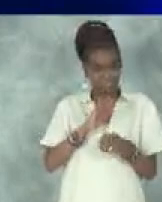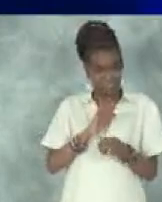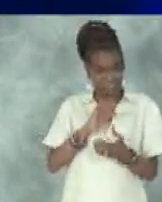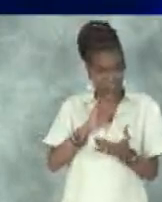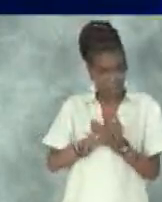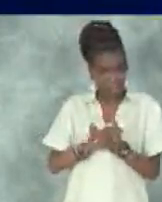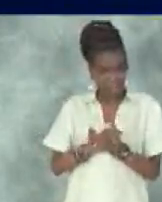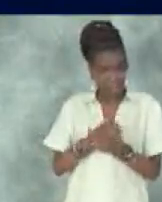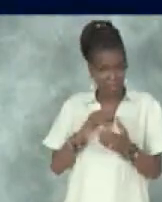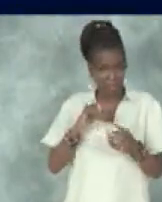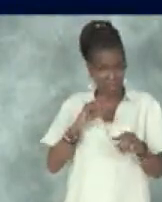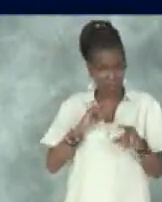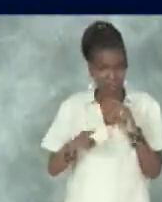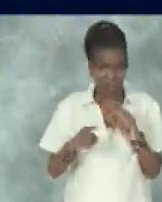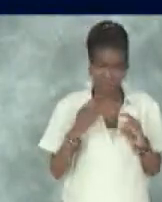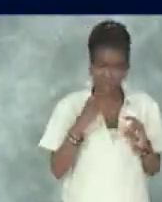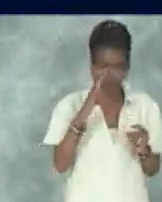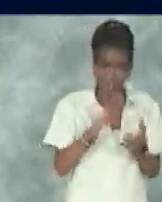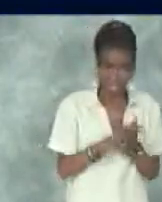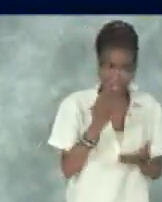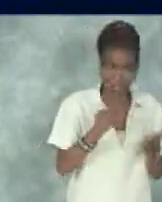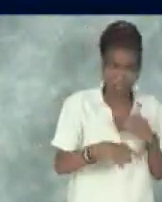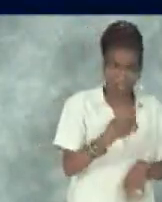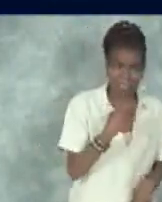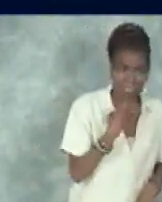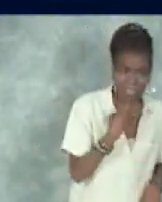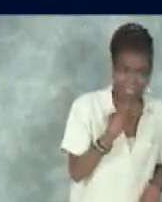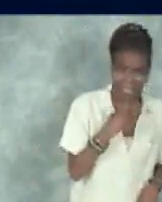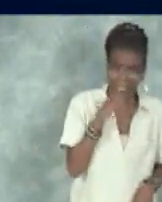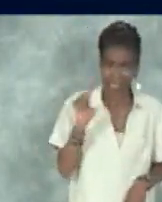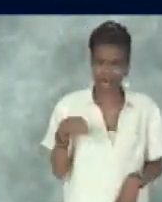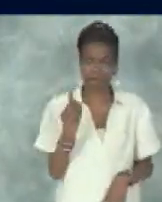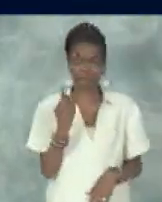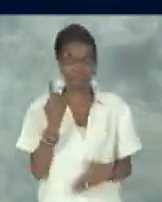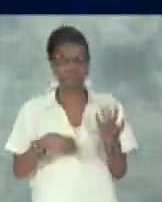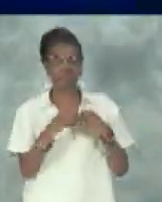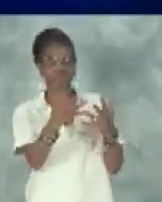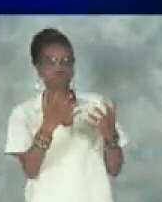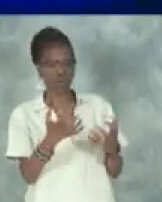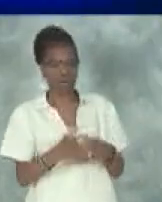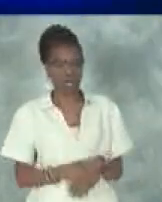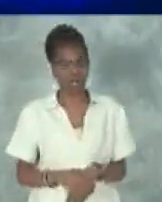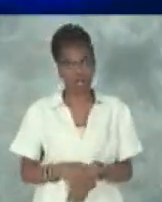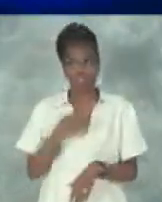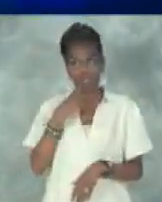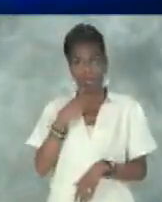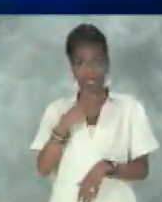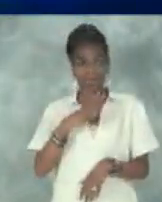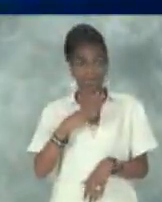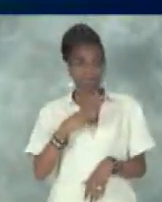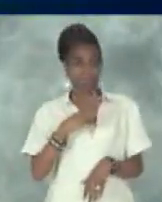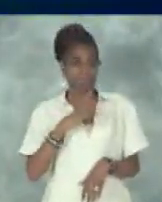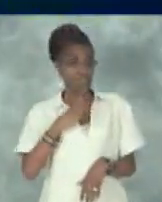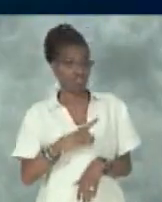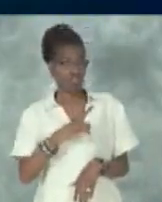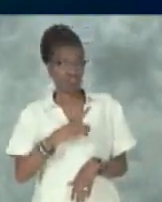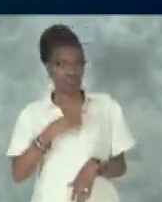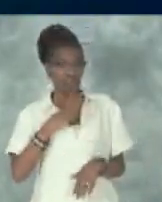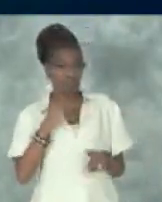believe him for what you want. You got to believe him for what he said to you. And